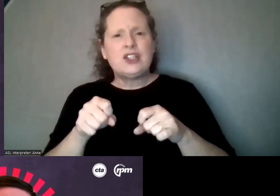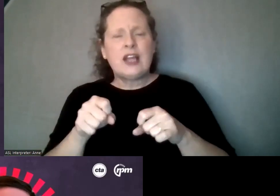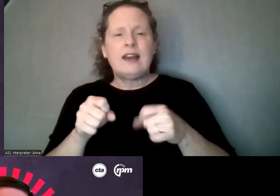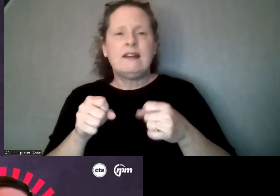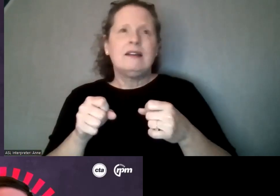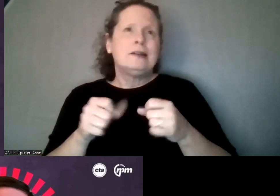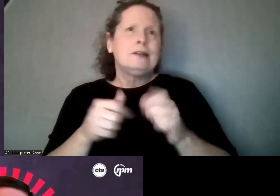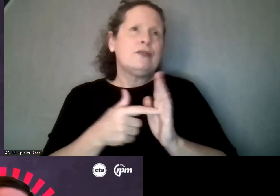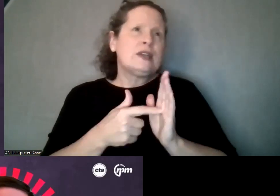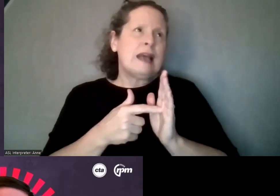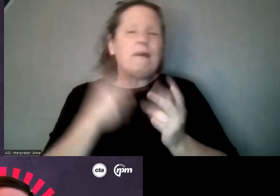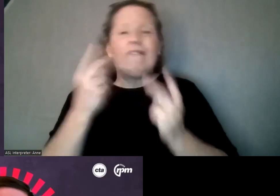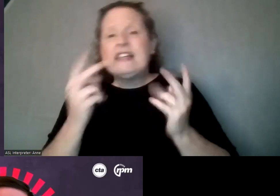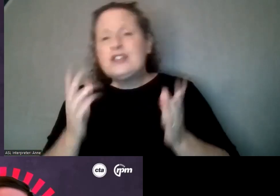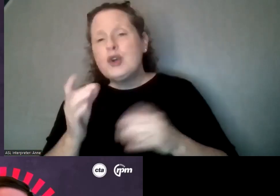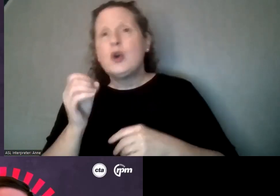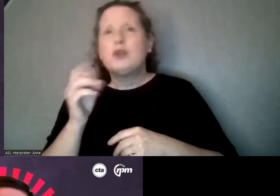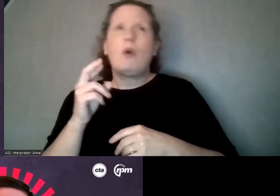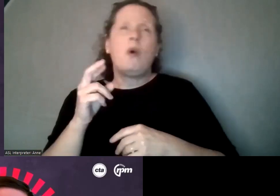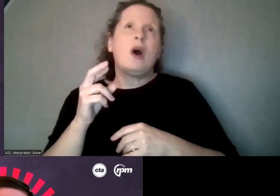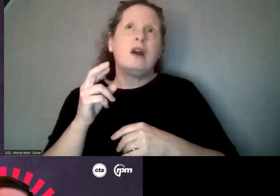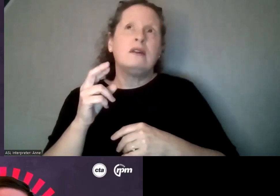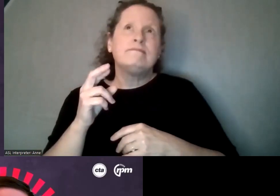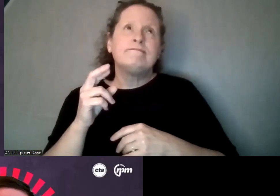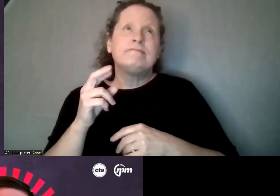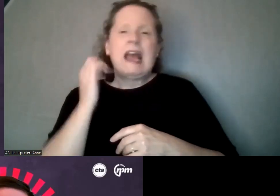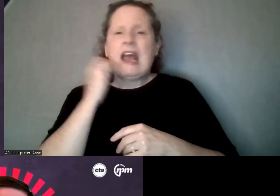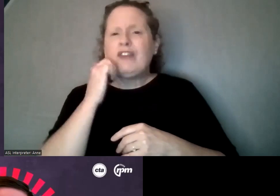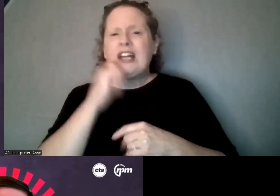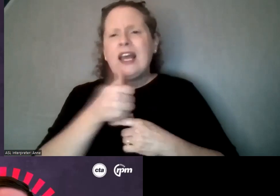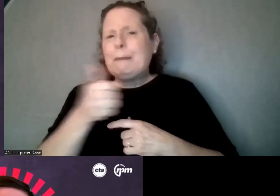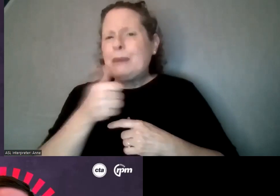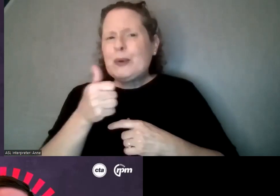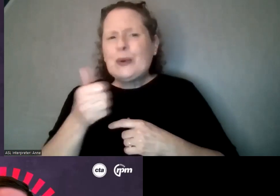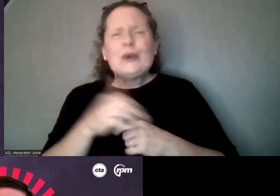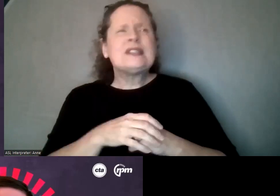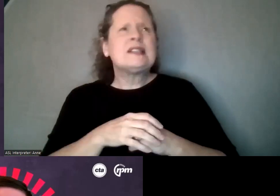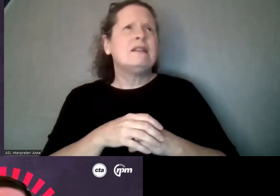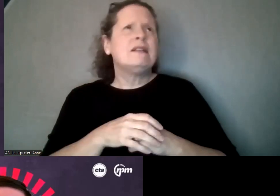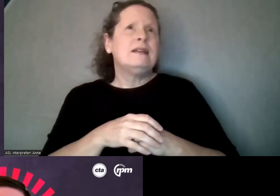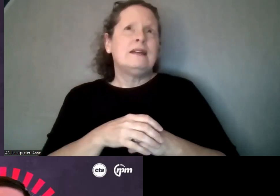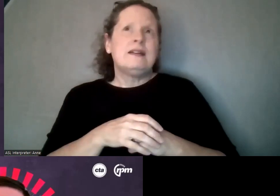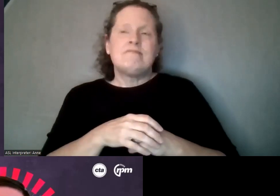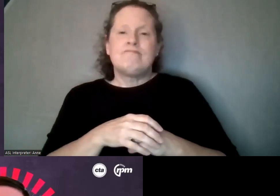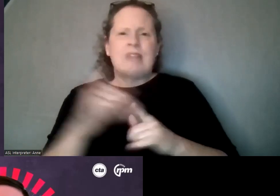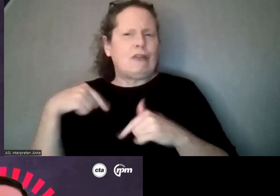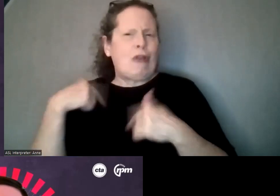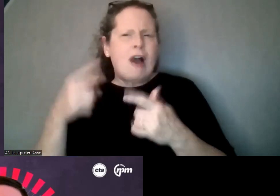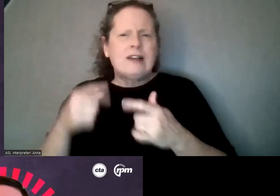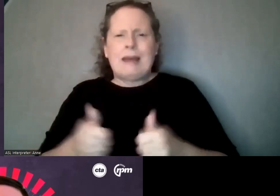the visitors or daily commuters, or like a long-time residents,